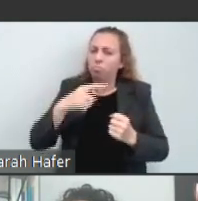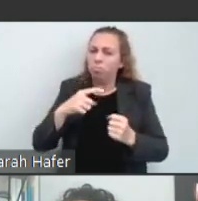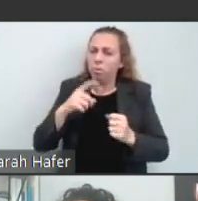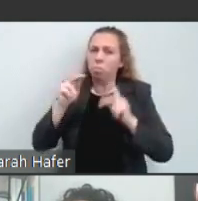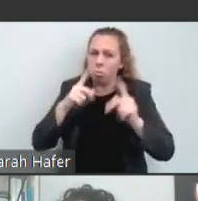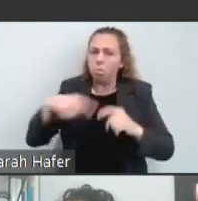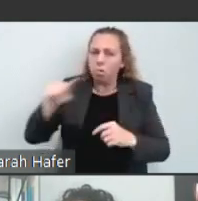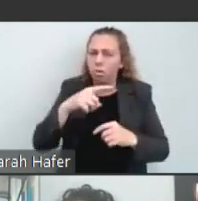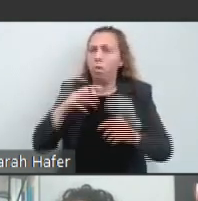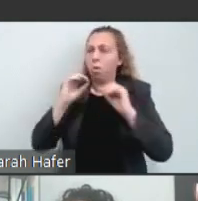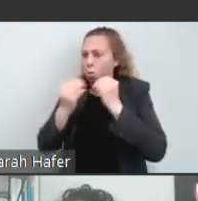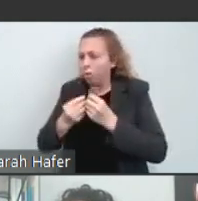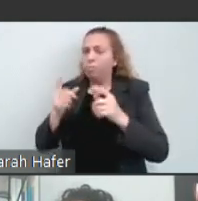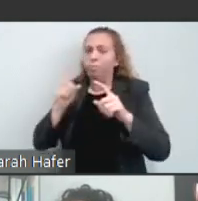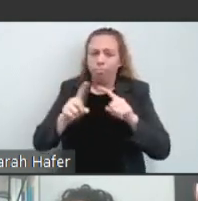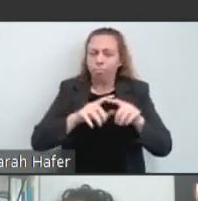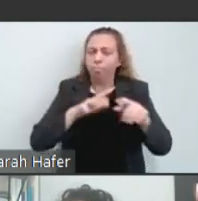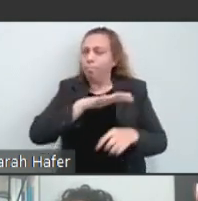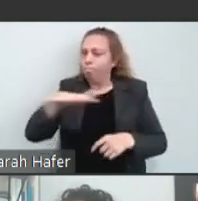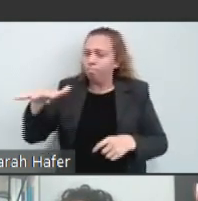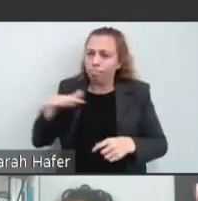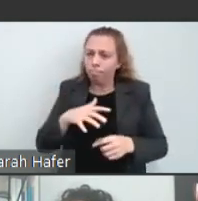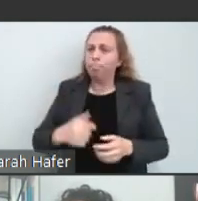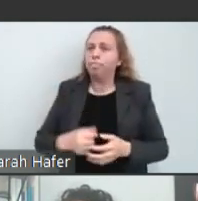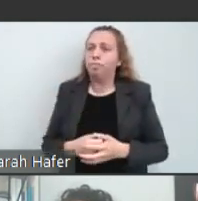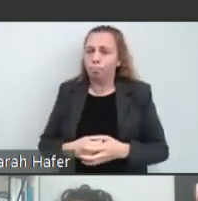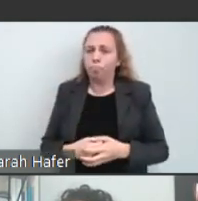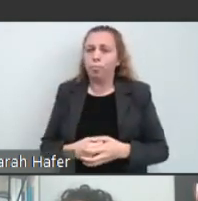that, I'm pleased to turn it over to Multnomah County